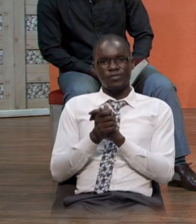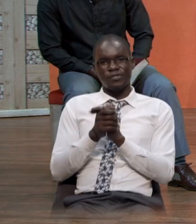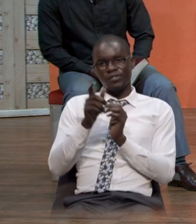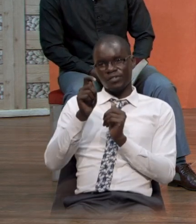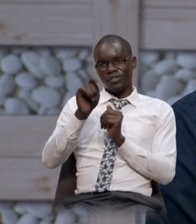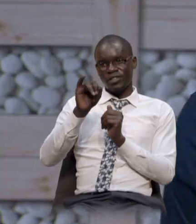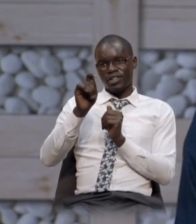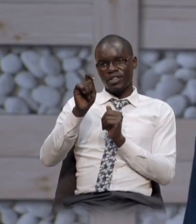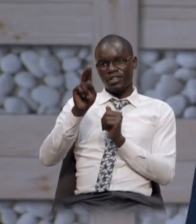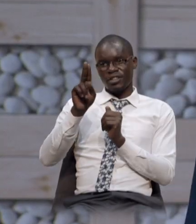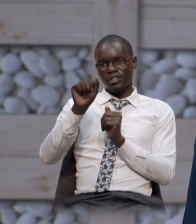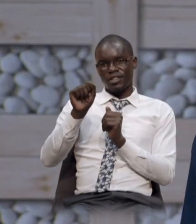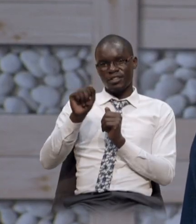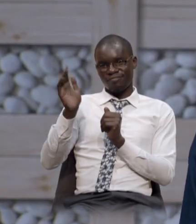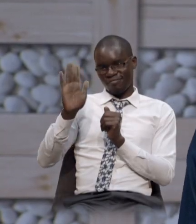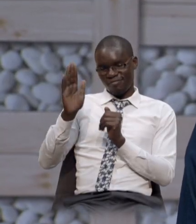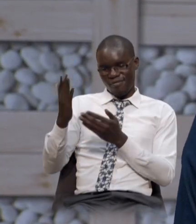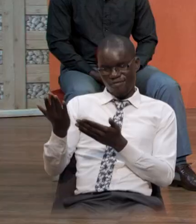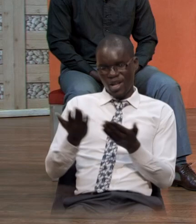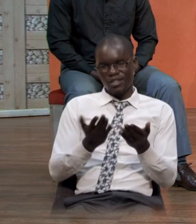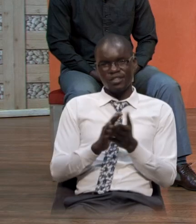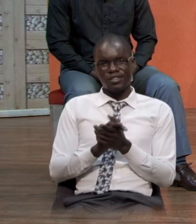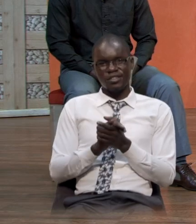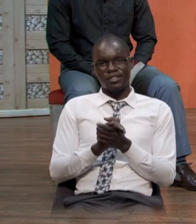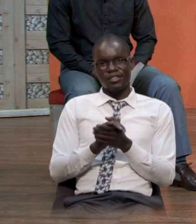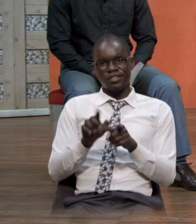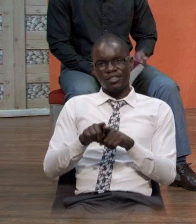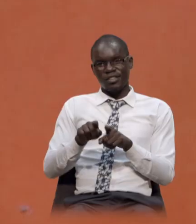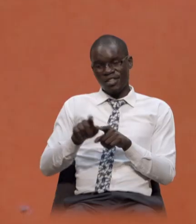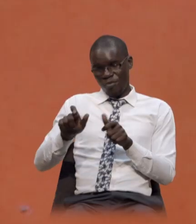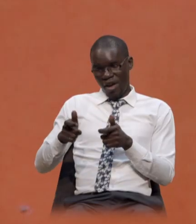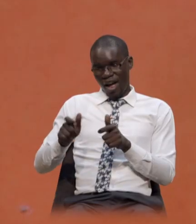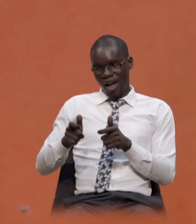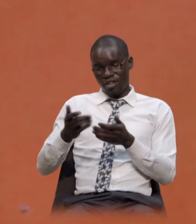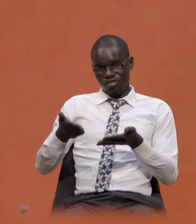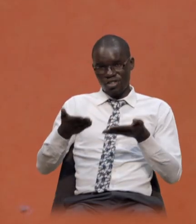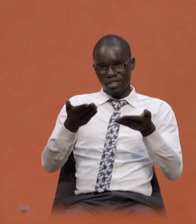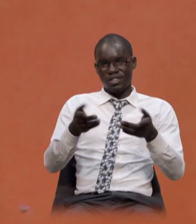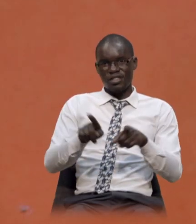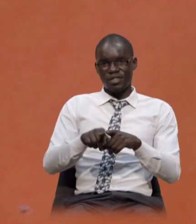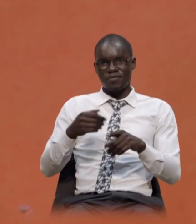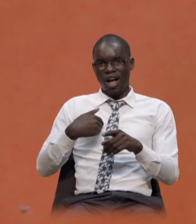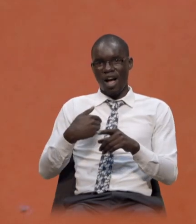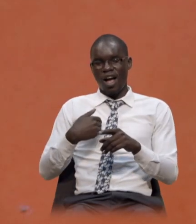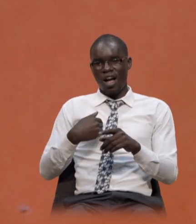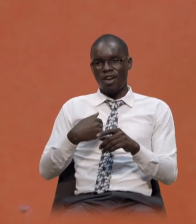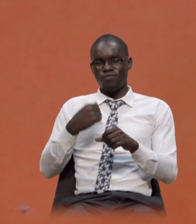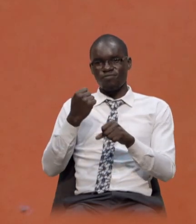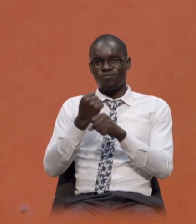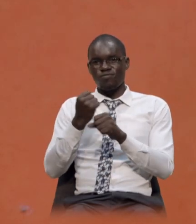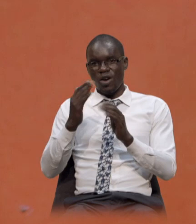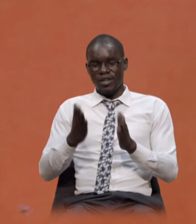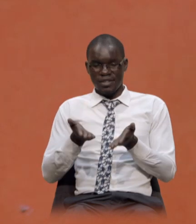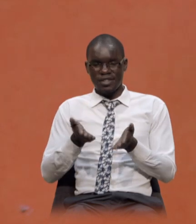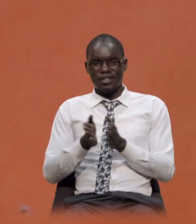Munjalo. Hi viewer, welcome. He is a radio presenter and he has his colleagues here with him. So we want to see